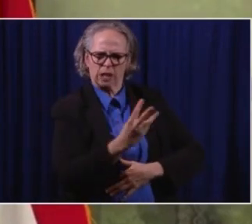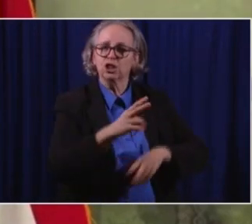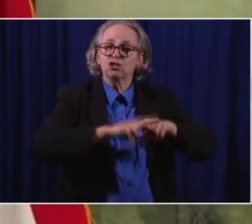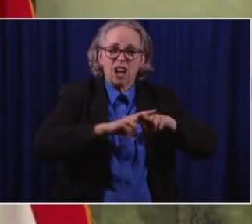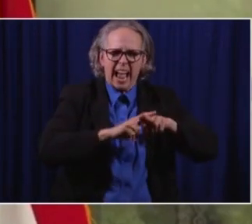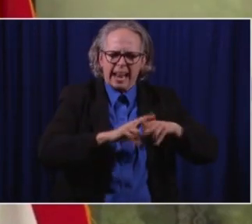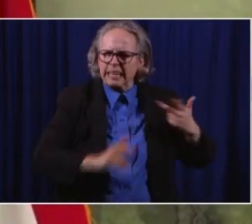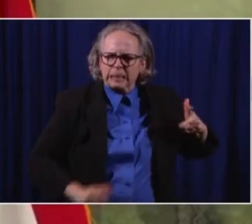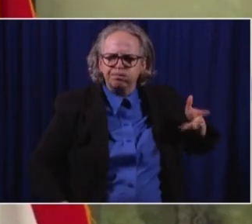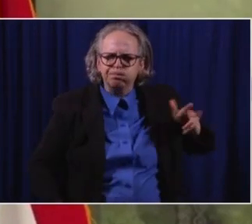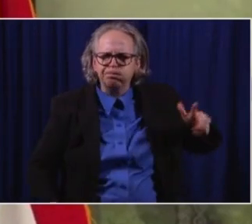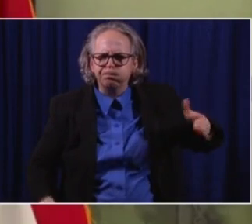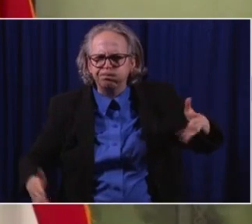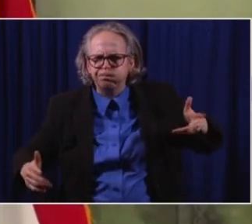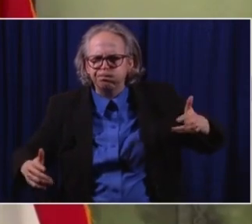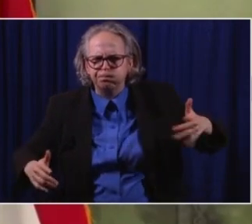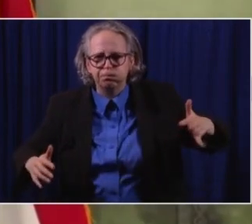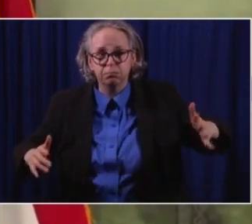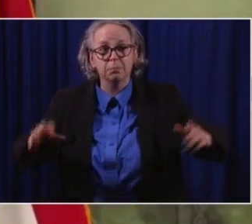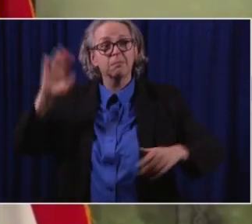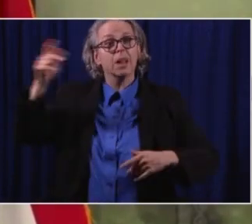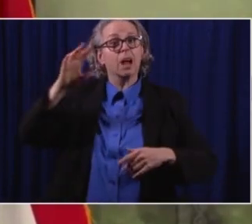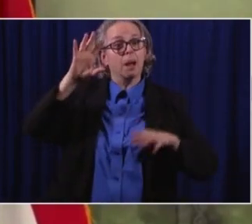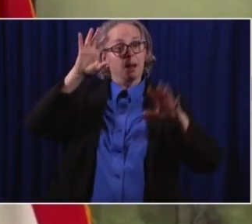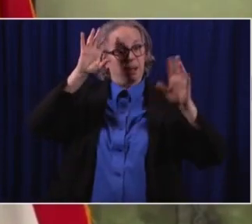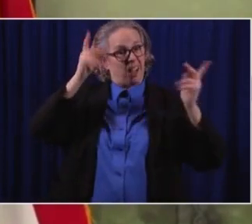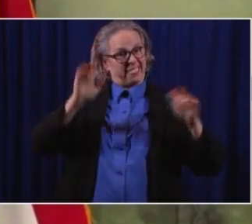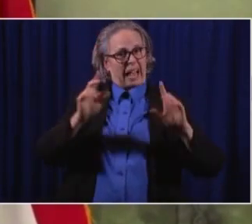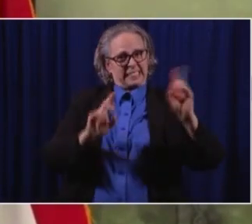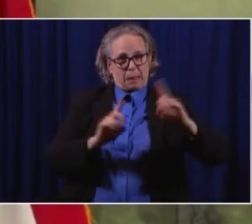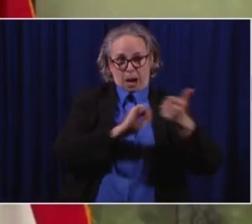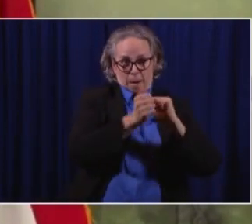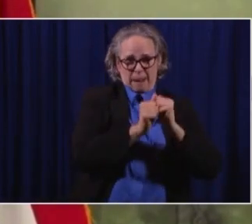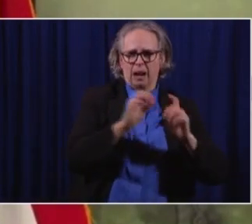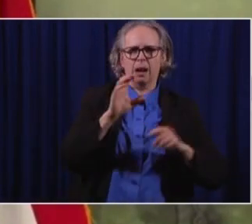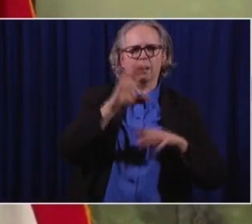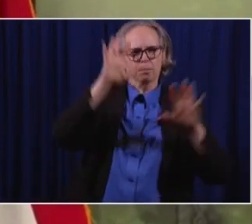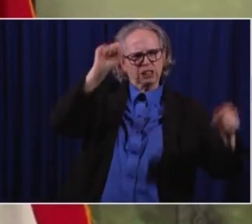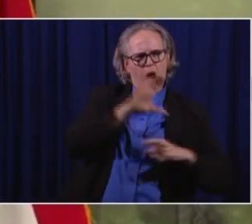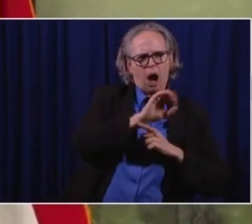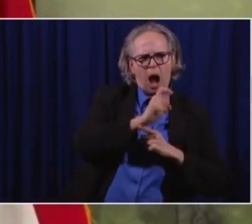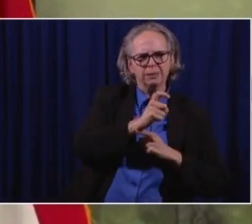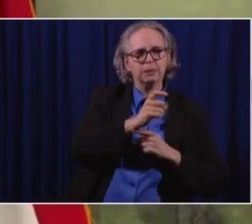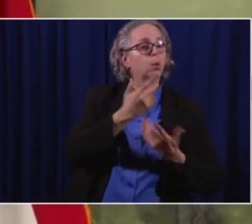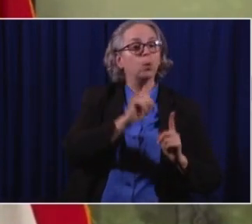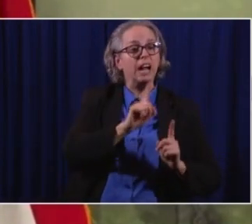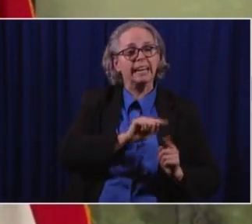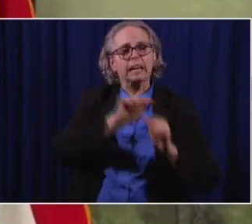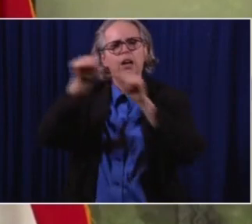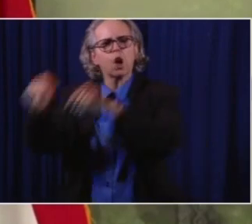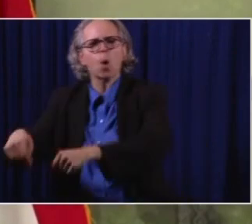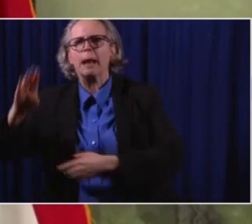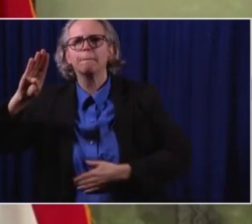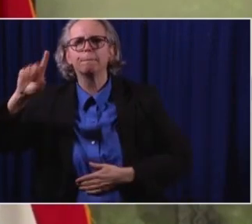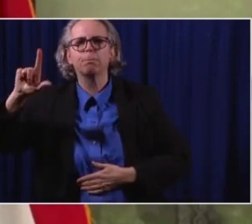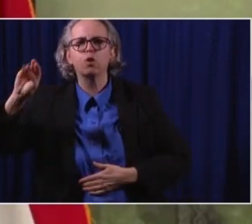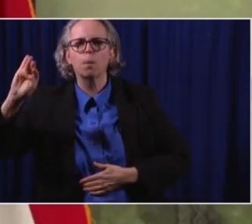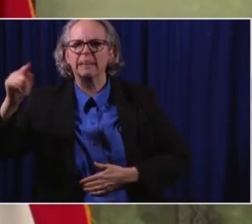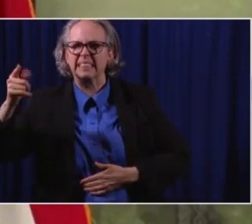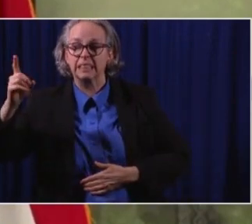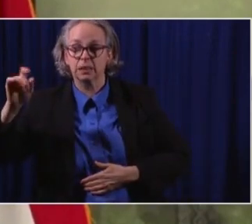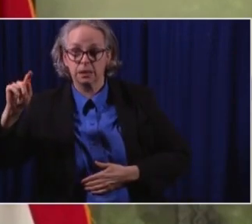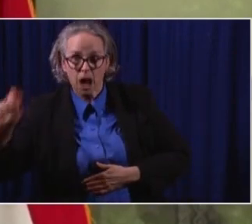Cox, the Democrat candidate, was in Bloomington, Indiana today for his third barnstorming trip